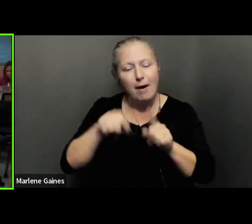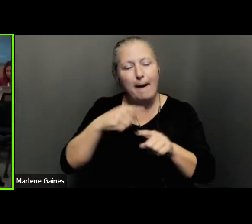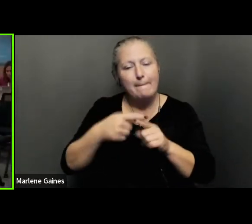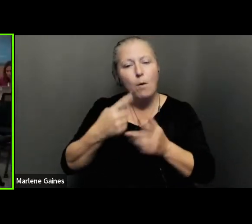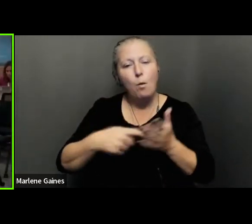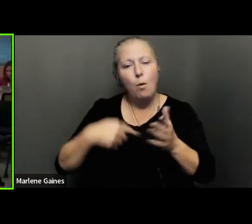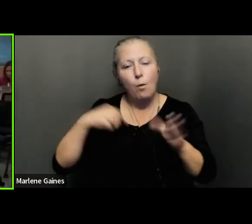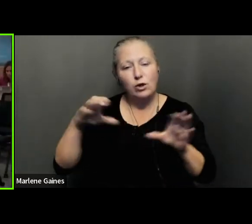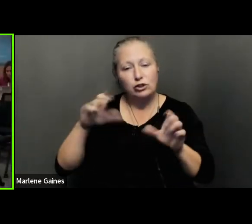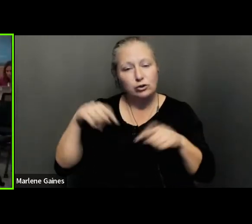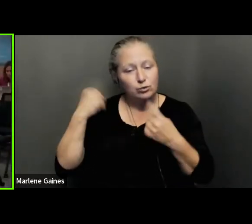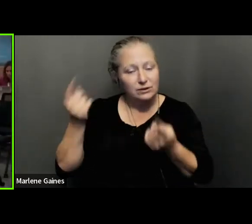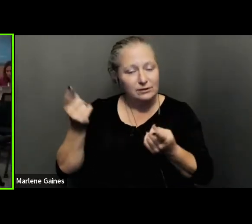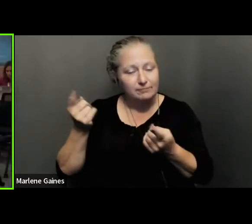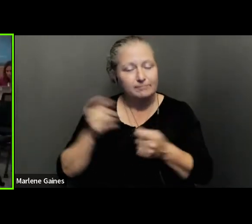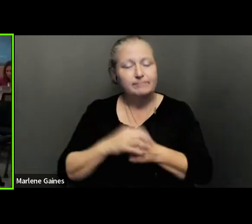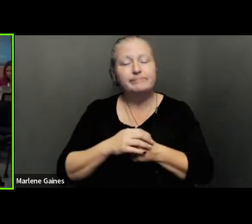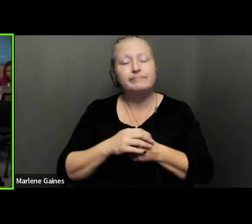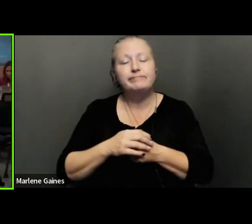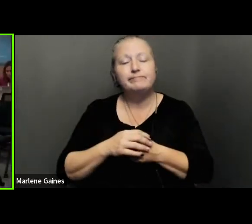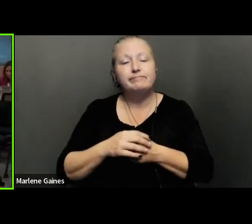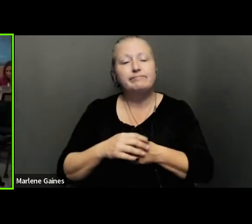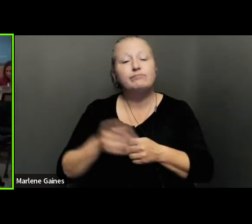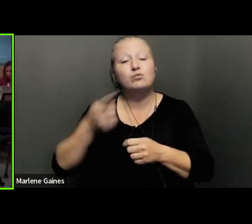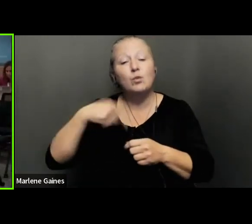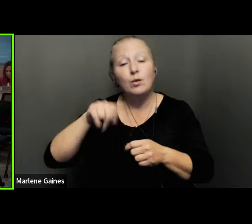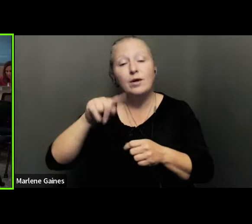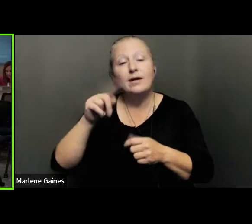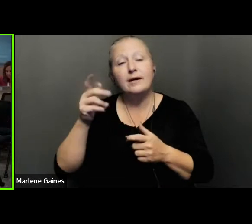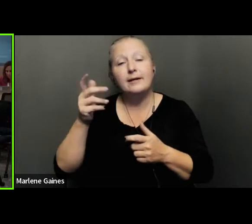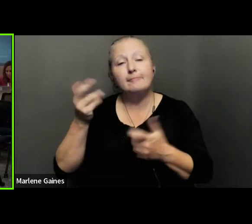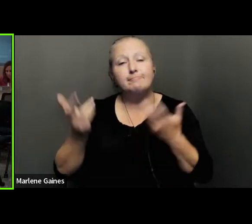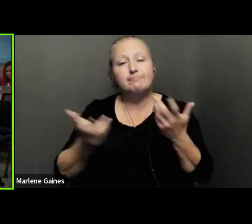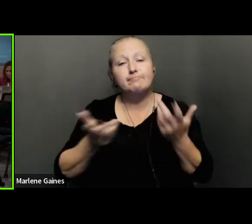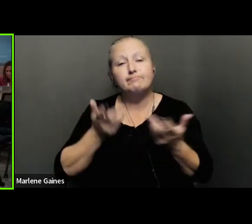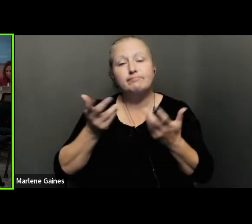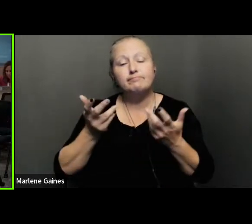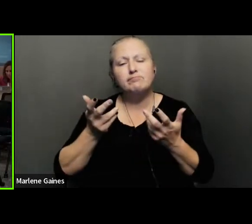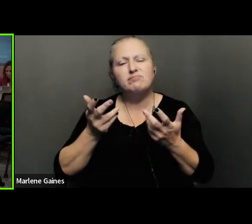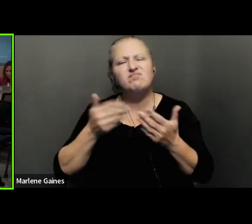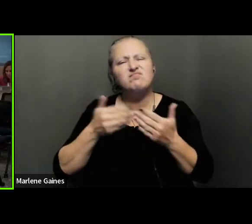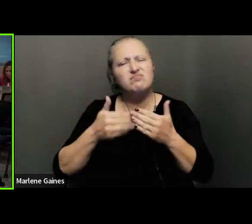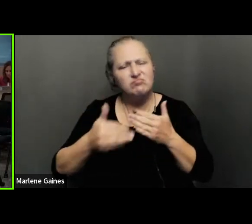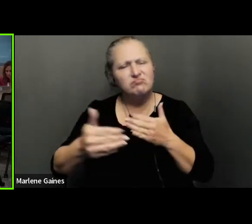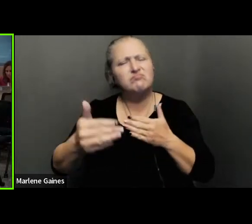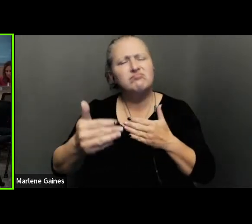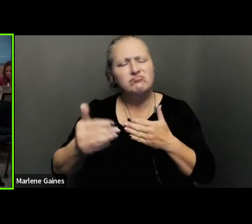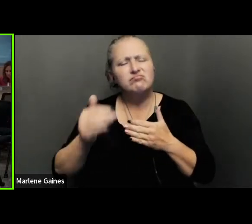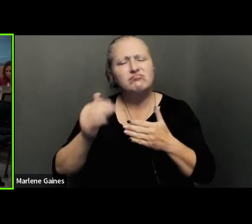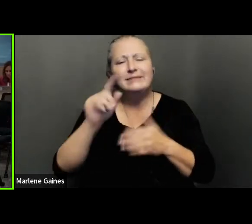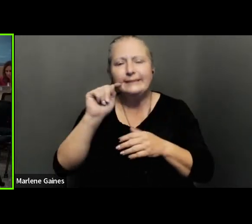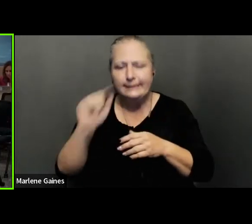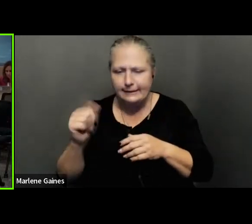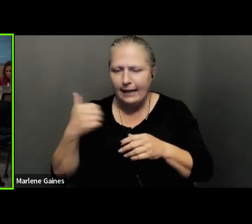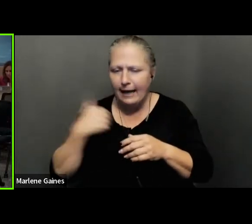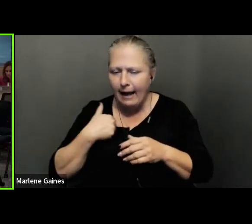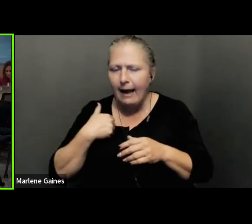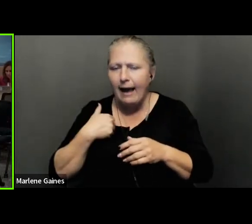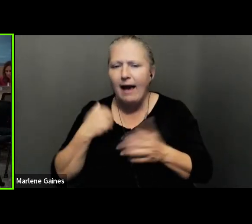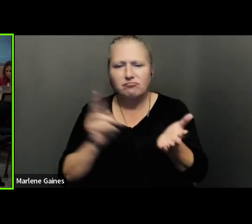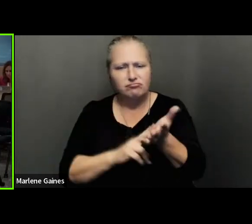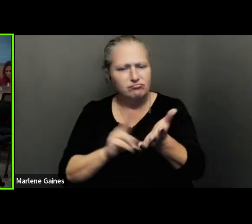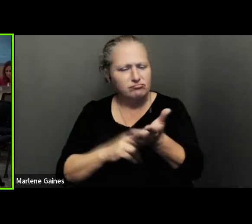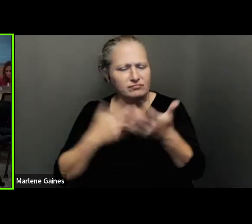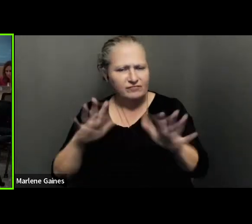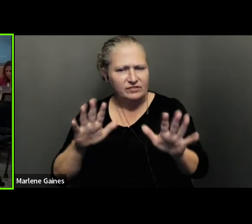been doing so far. We're moving forward on our things. We have our TA. It was all signed off. It